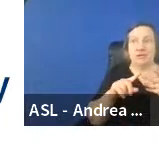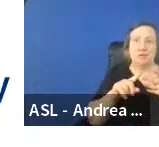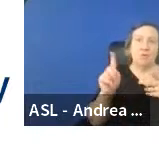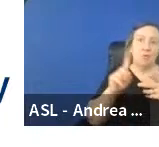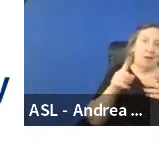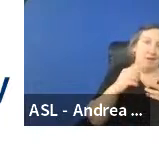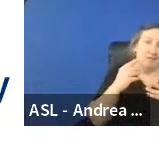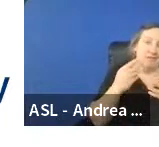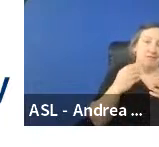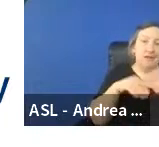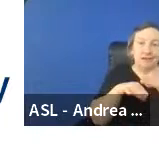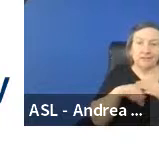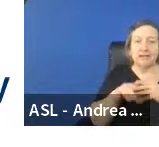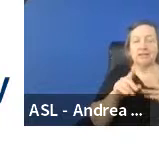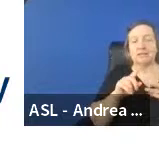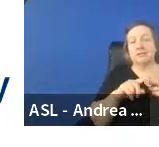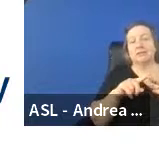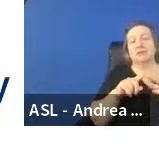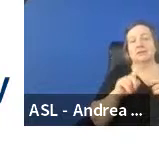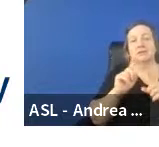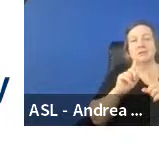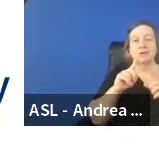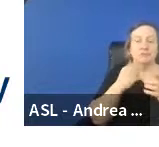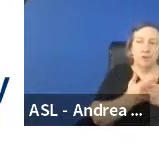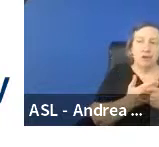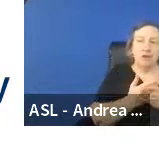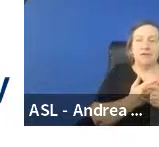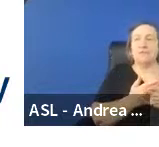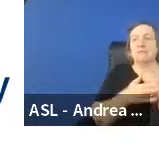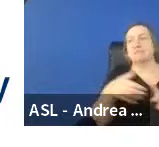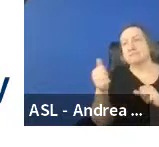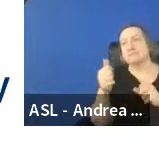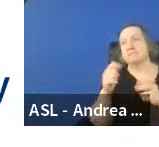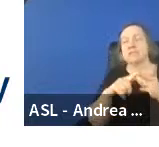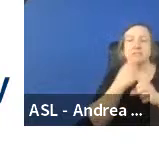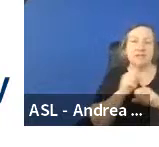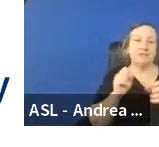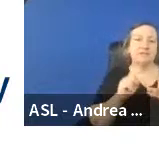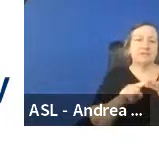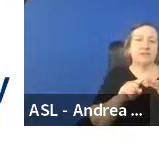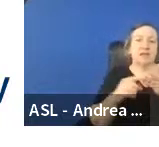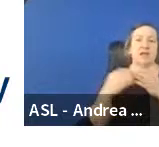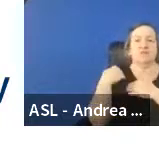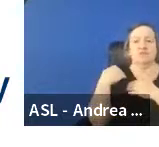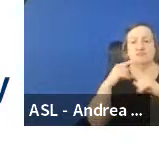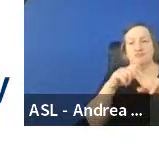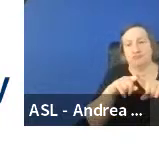so proximity to origin and destinations, safety, and reliability.